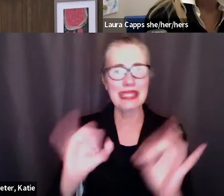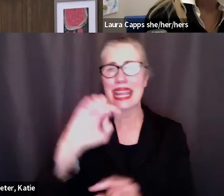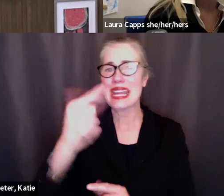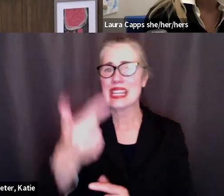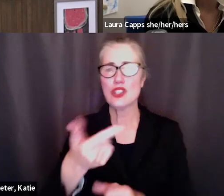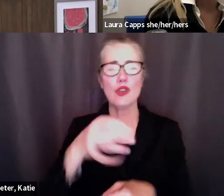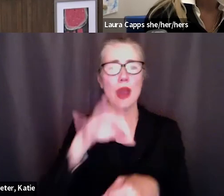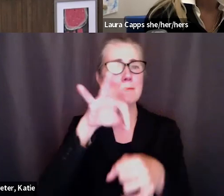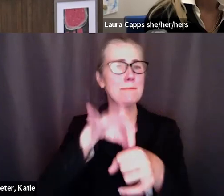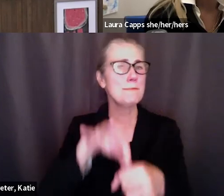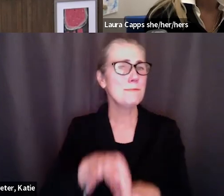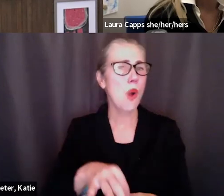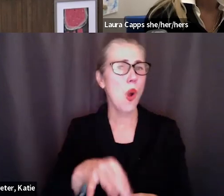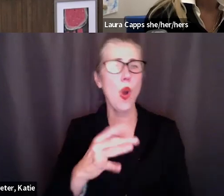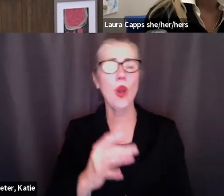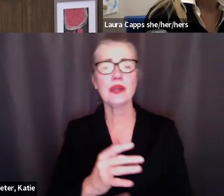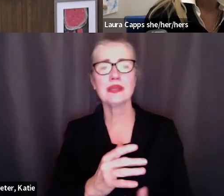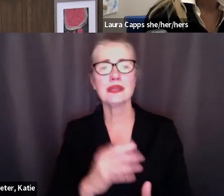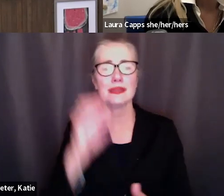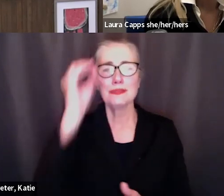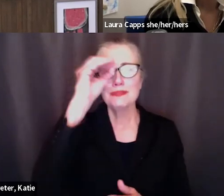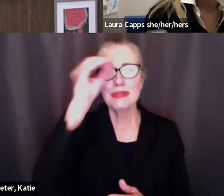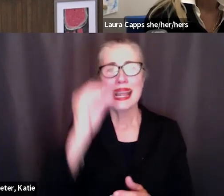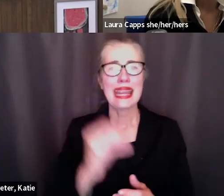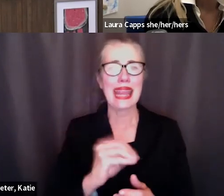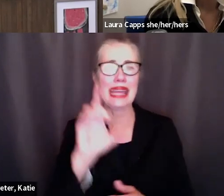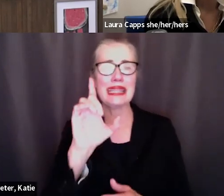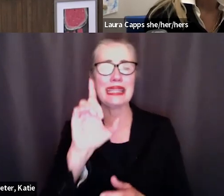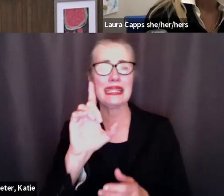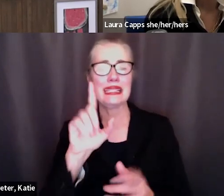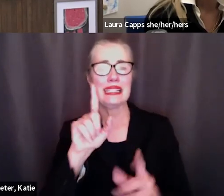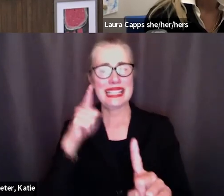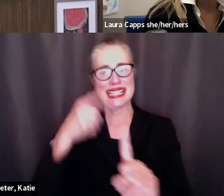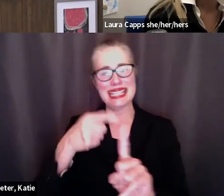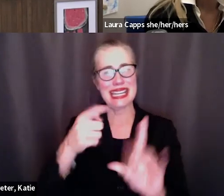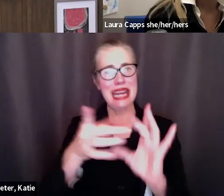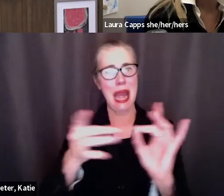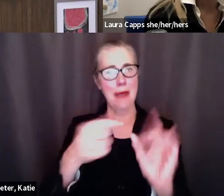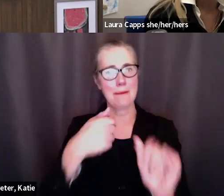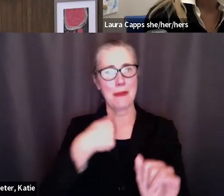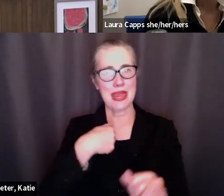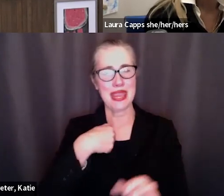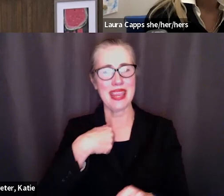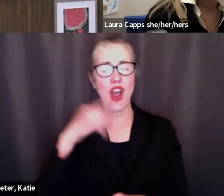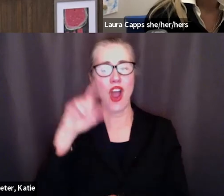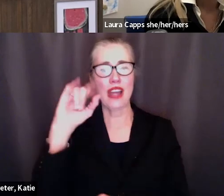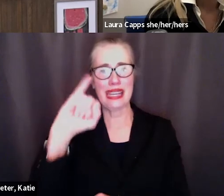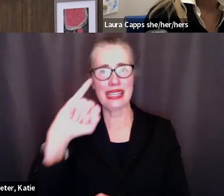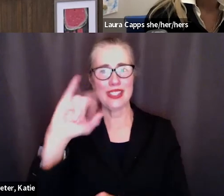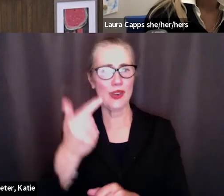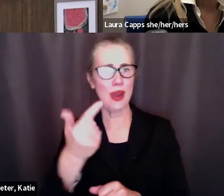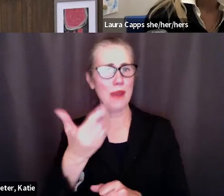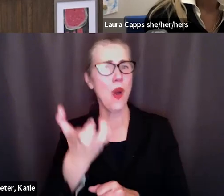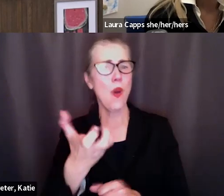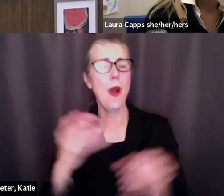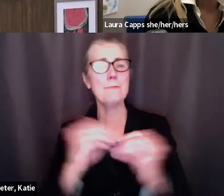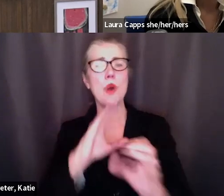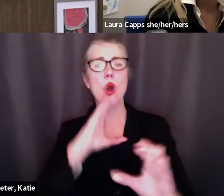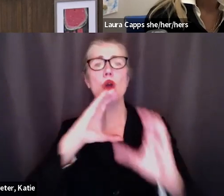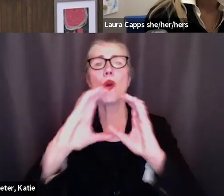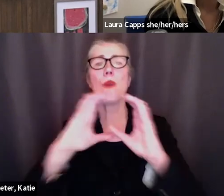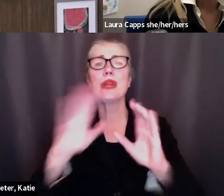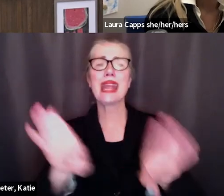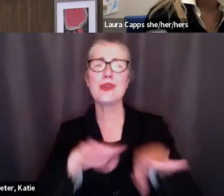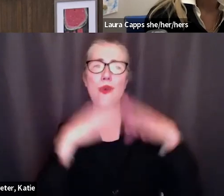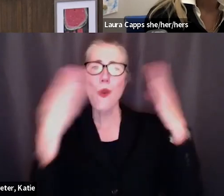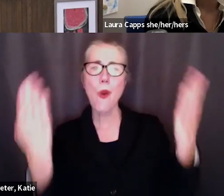to dm me on instagram all lines of communication are open and i just hope we can create a better dialogue